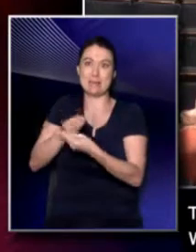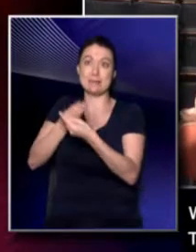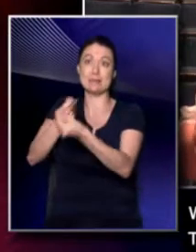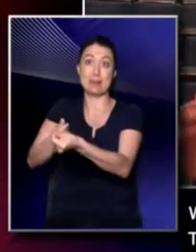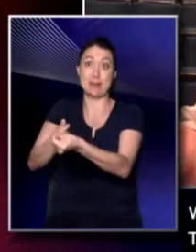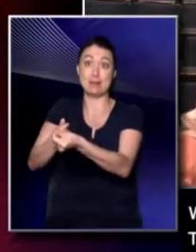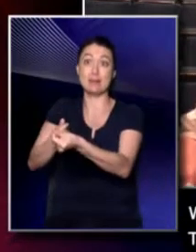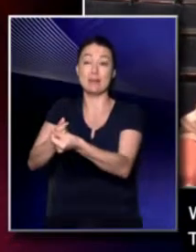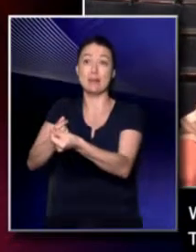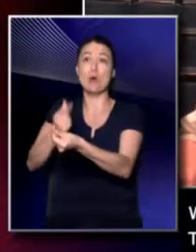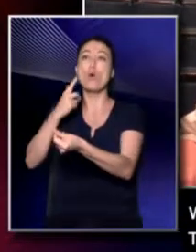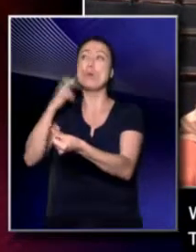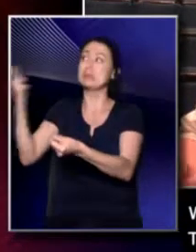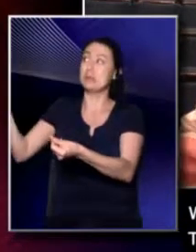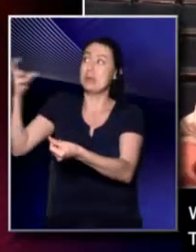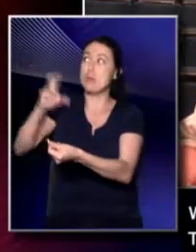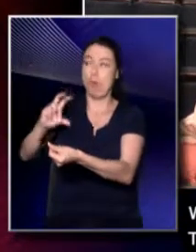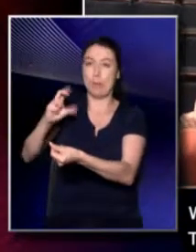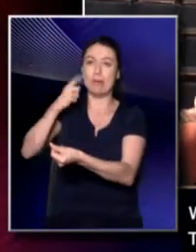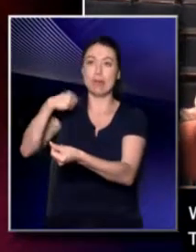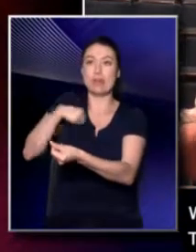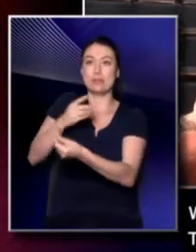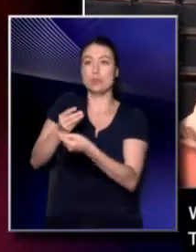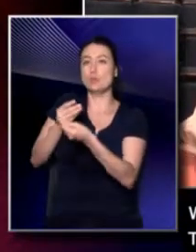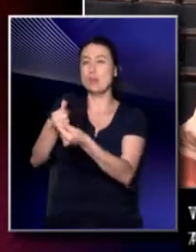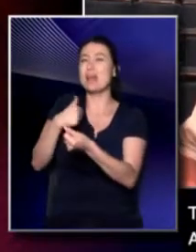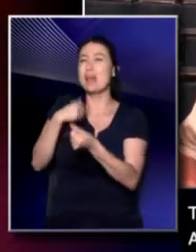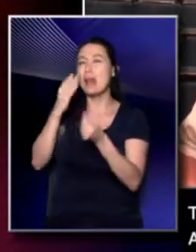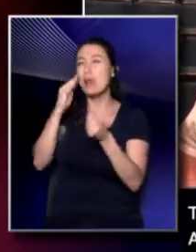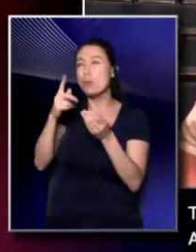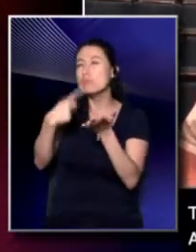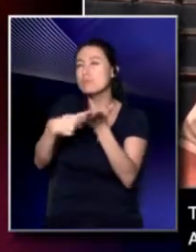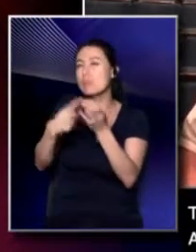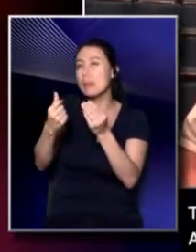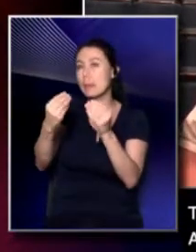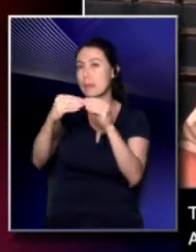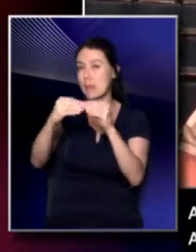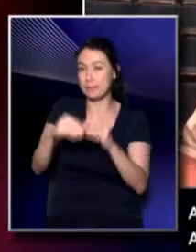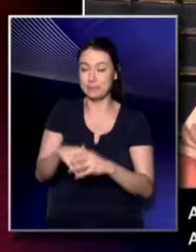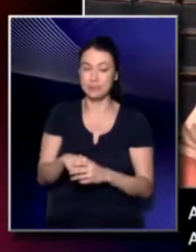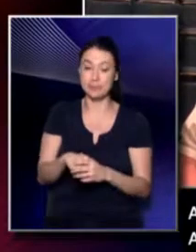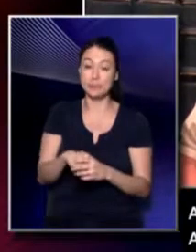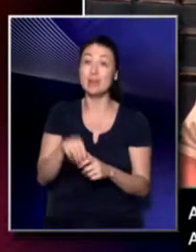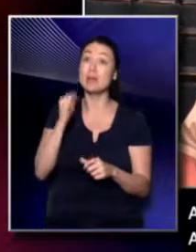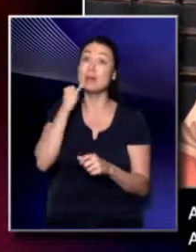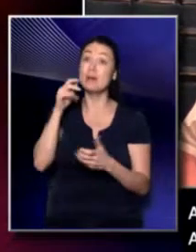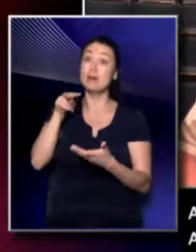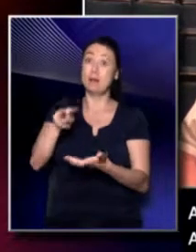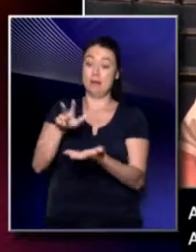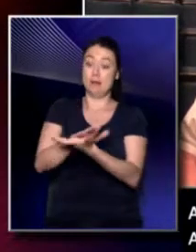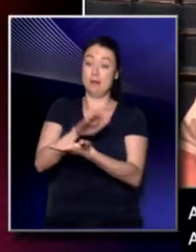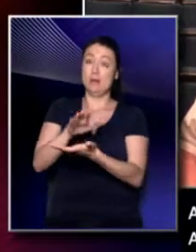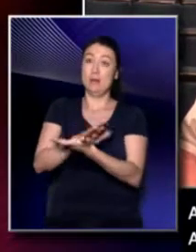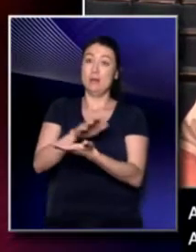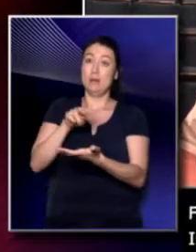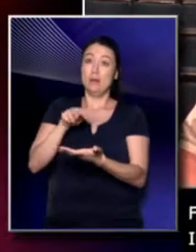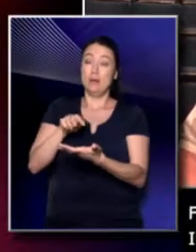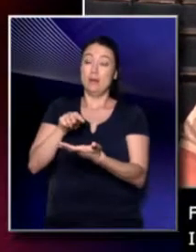what's been appropriated for us to spend. And I'll go into that a little further. If you look at the document, you'll know that the